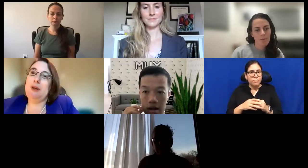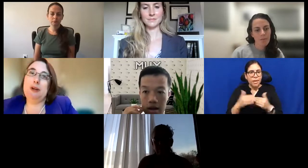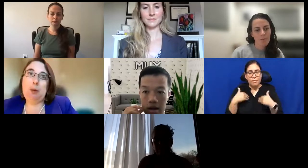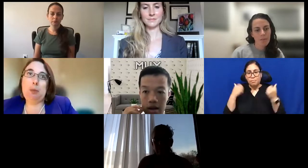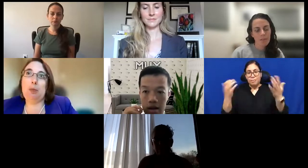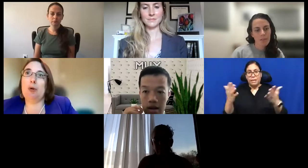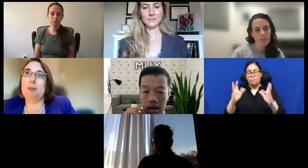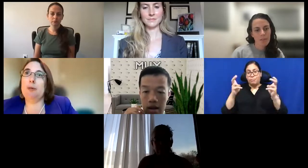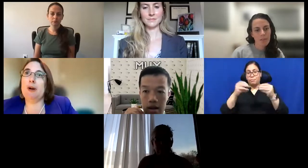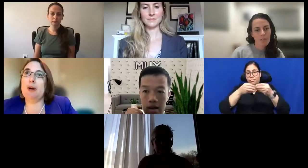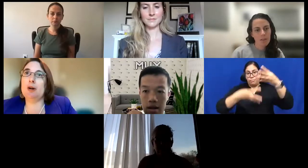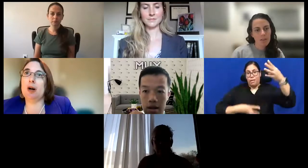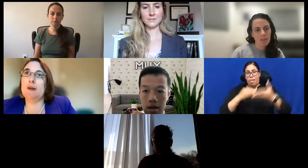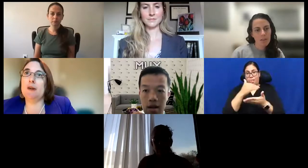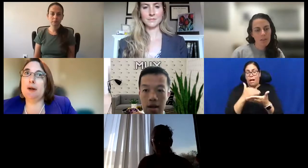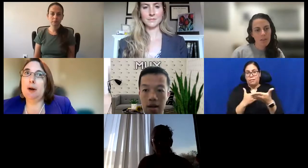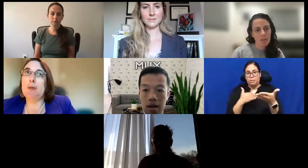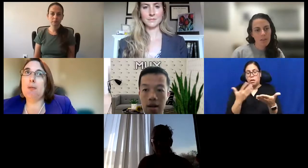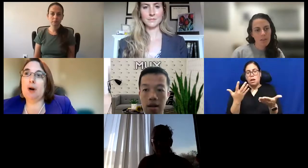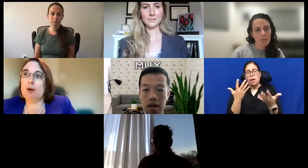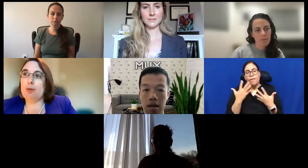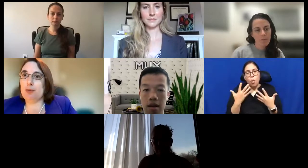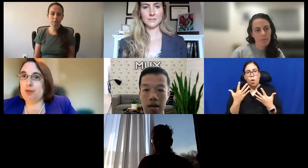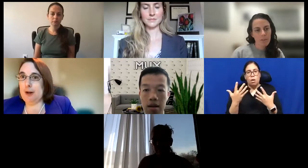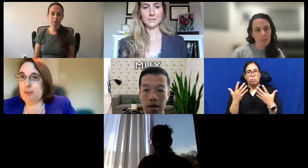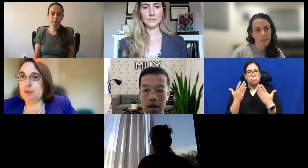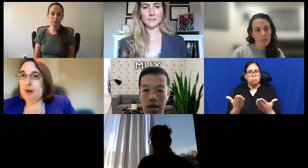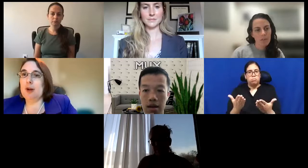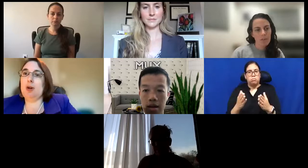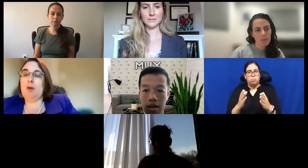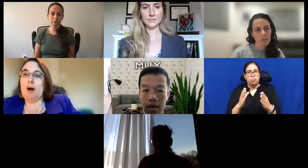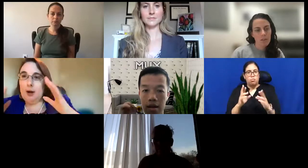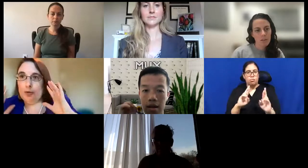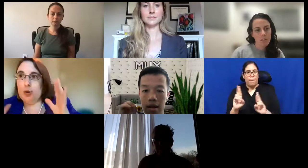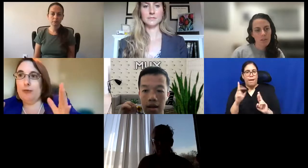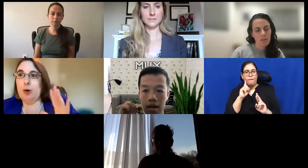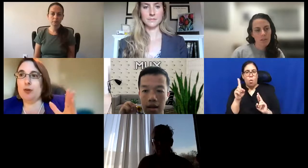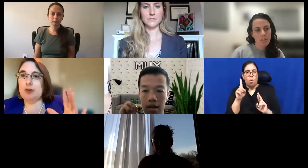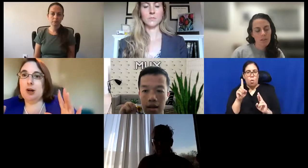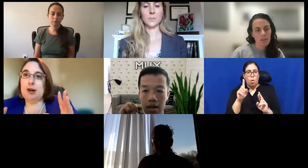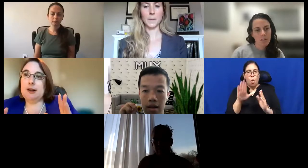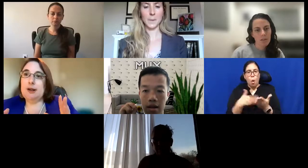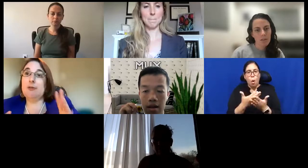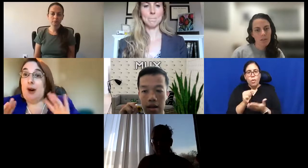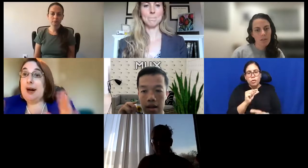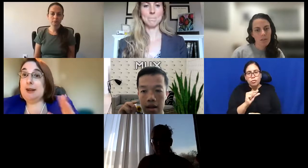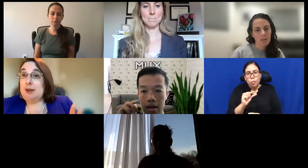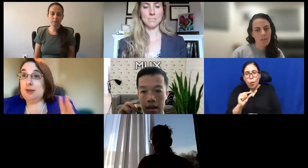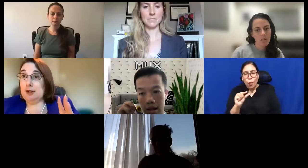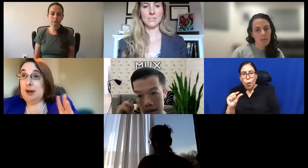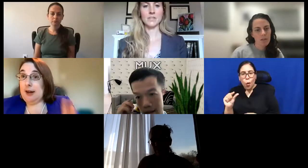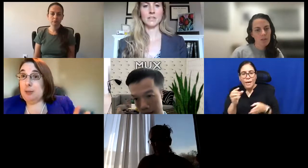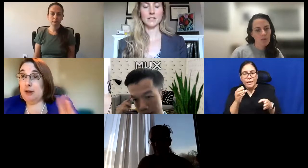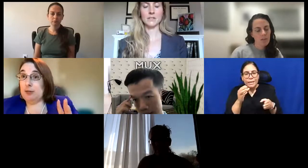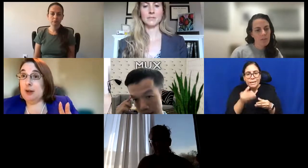Unfortunately, be more prepared on the micro steps. I was so focused on